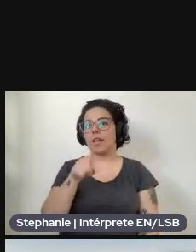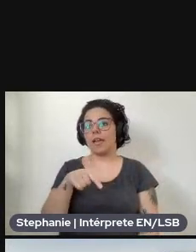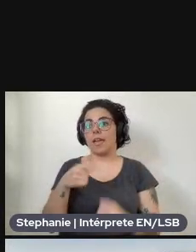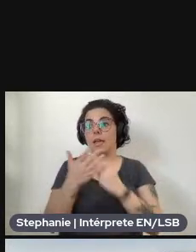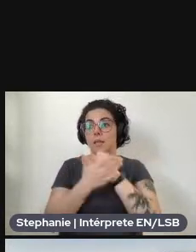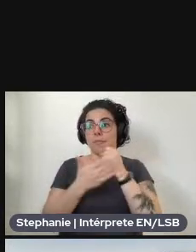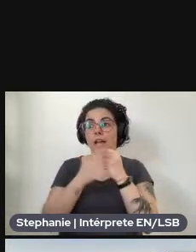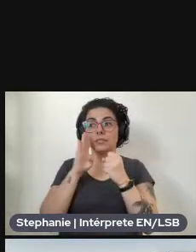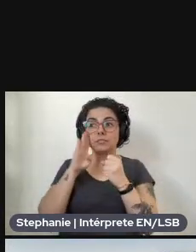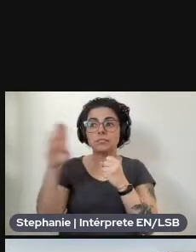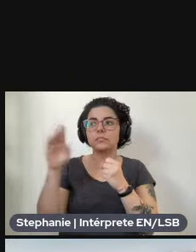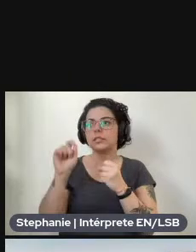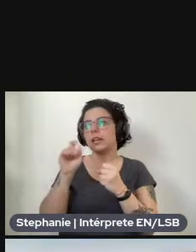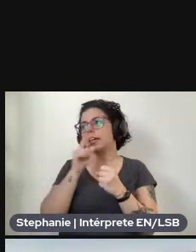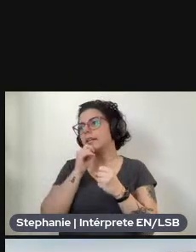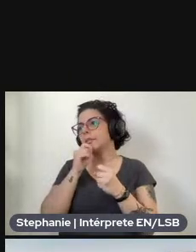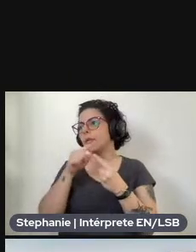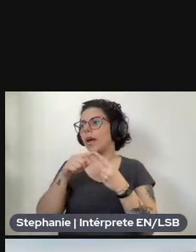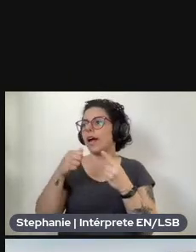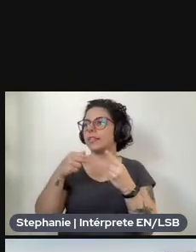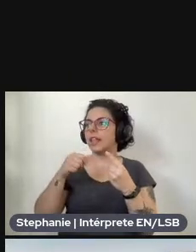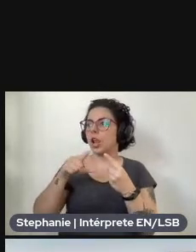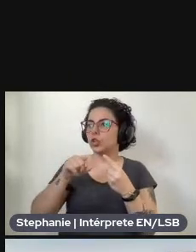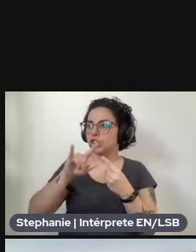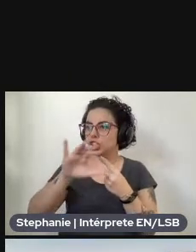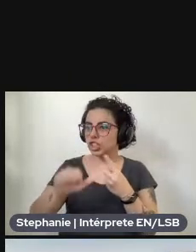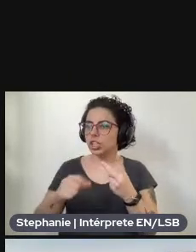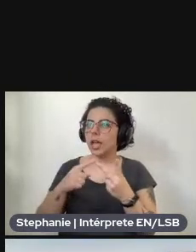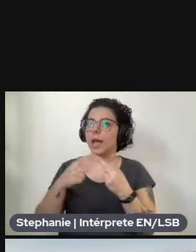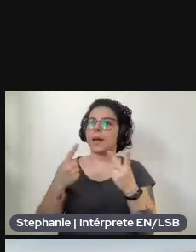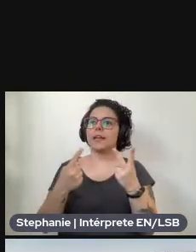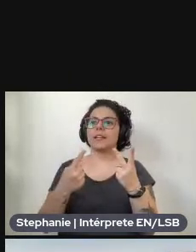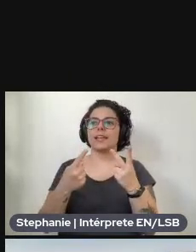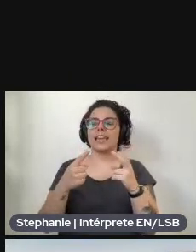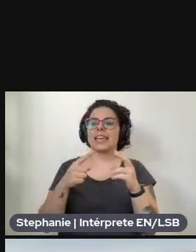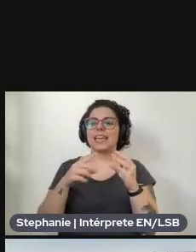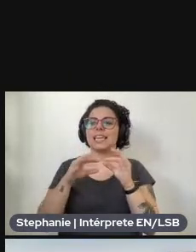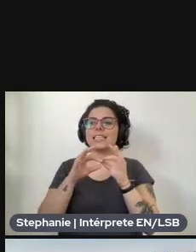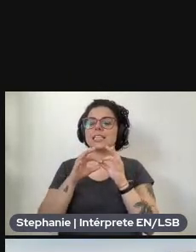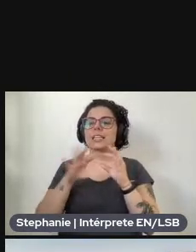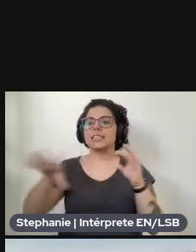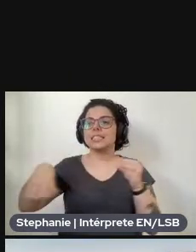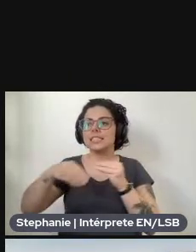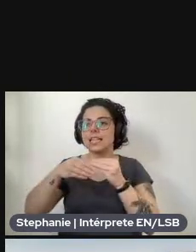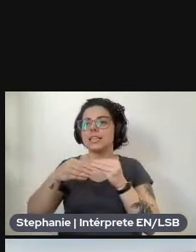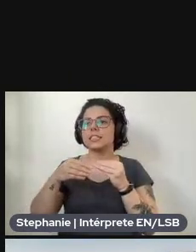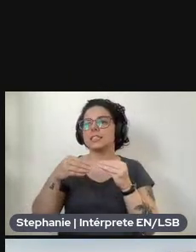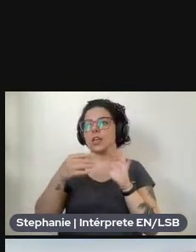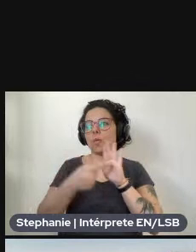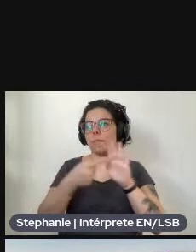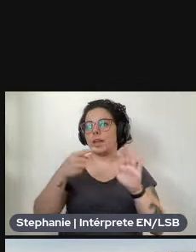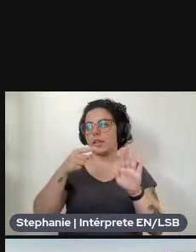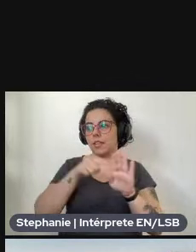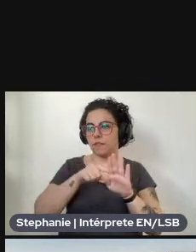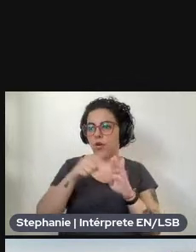grammaticalization, such as analogy, such as metaphorical extensions, remain key, and that's what I also showed,